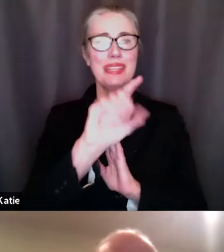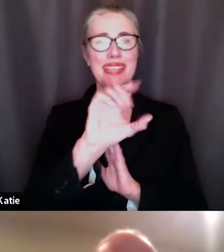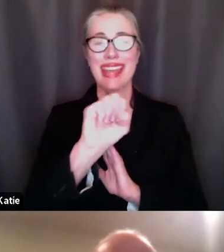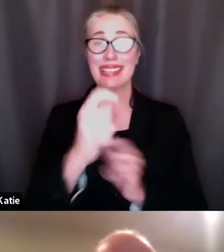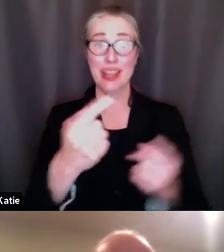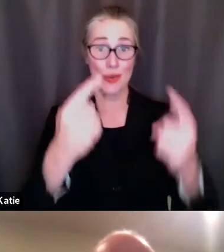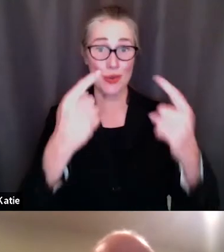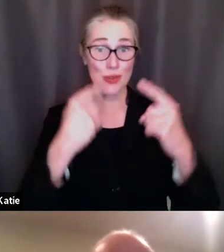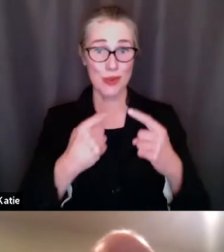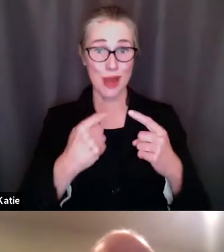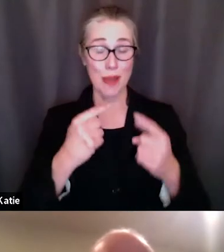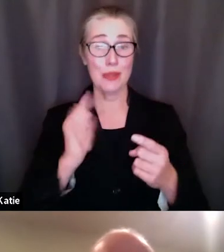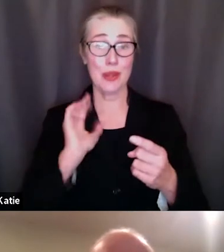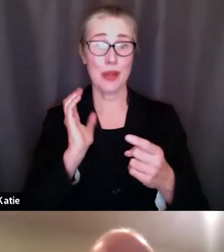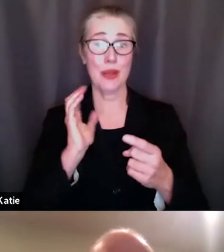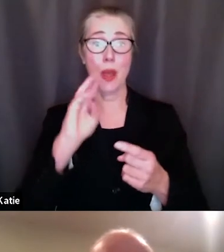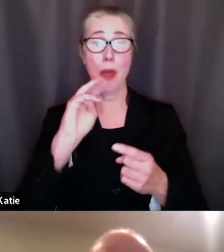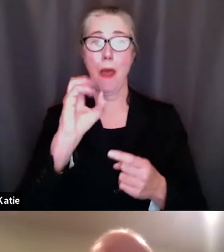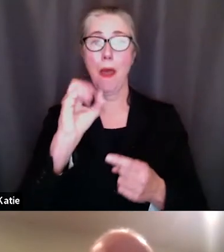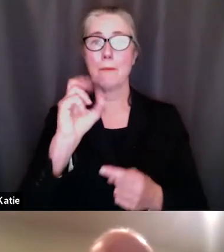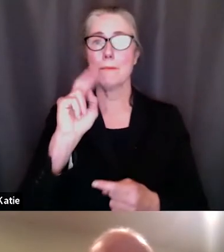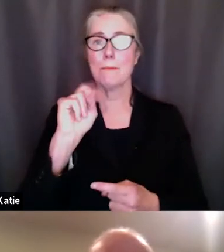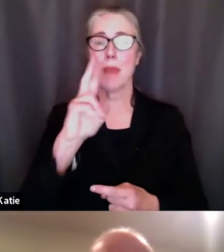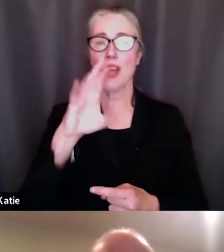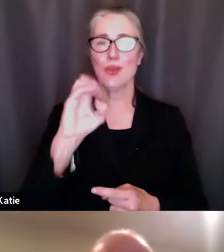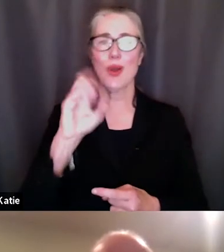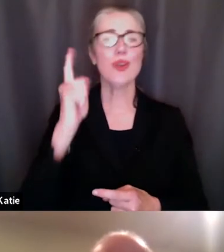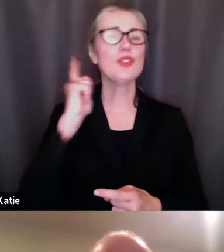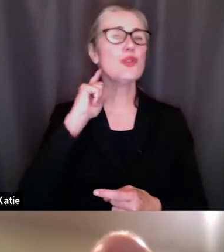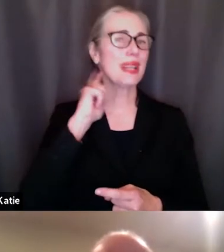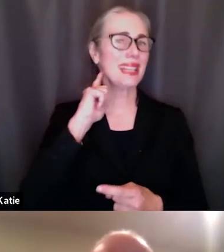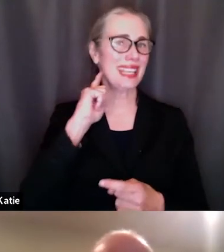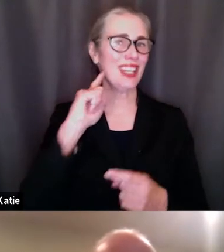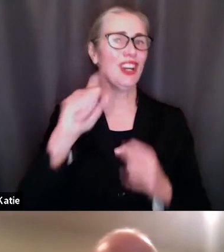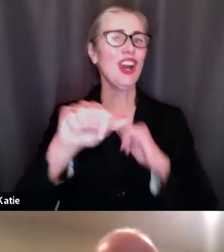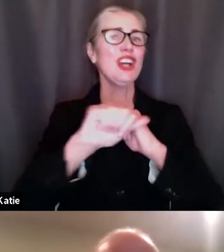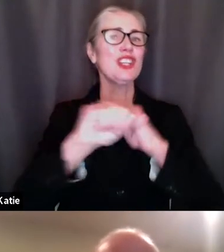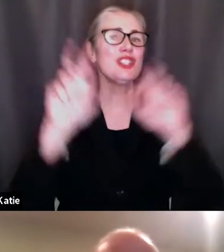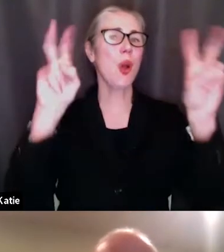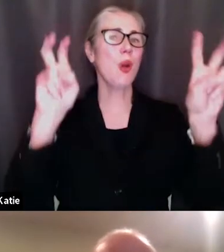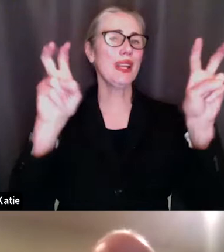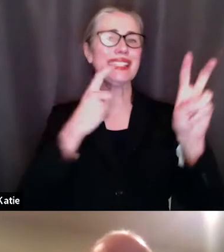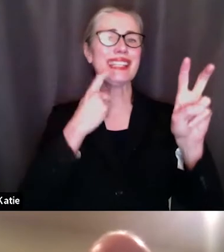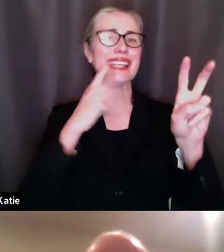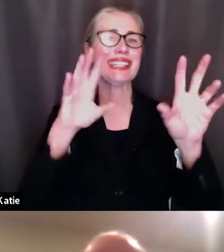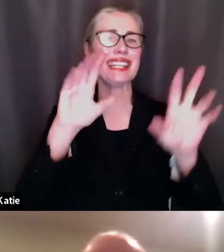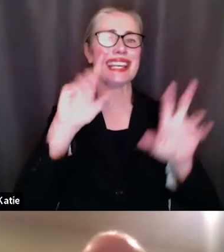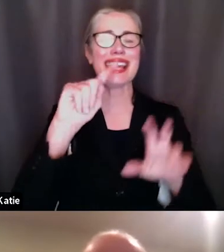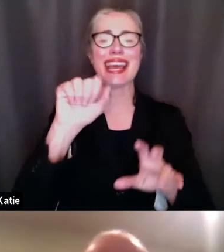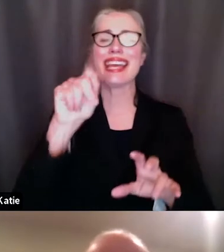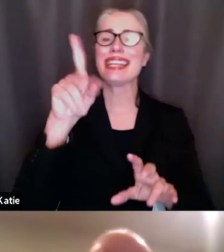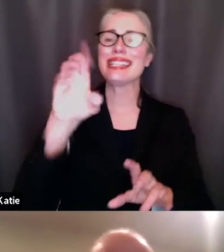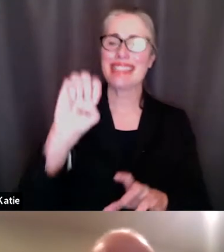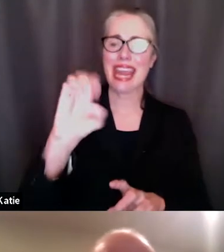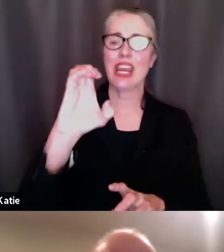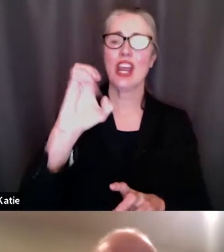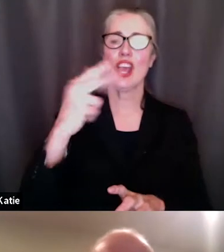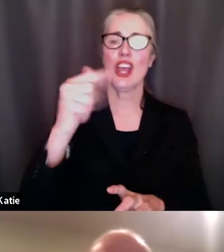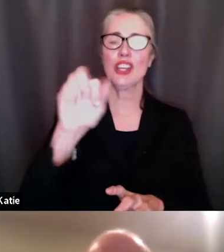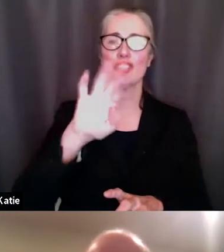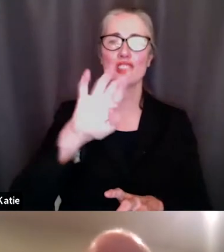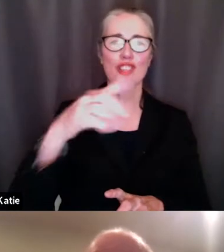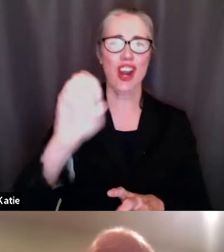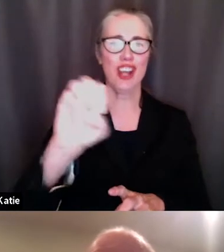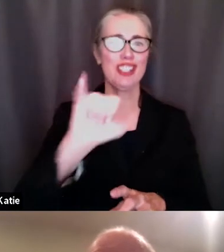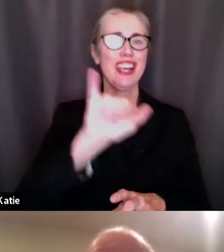monroe you will hear the slogan take charge in every classroom and around school take charge is our pbis